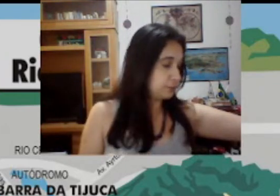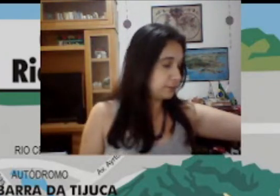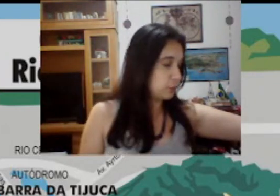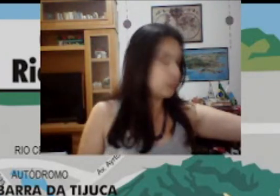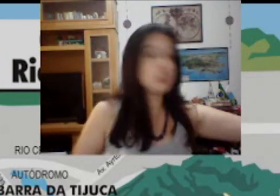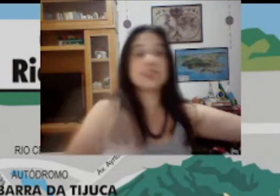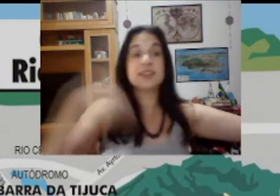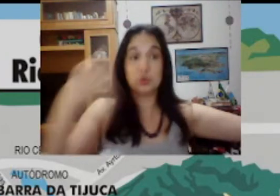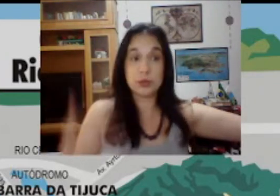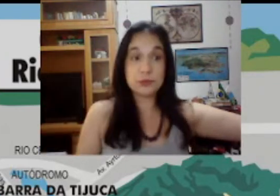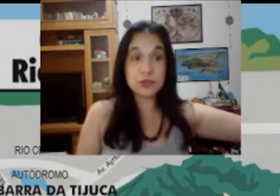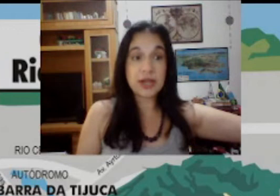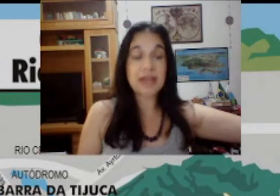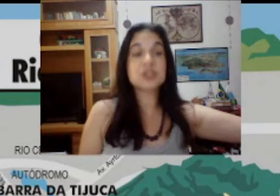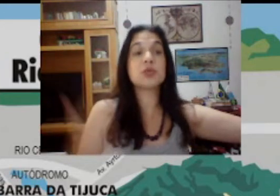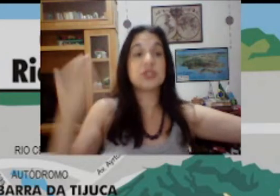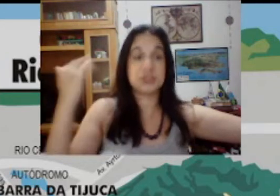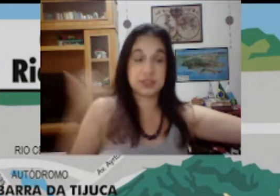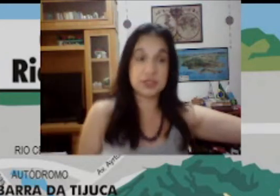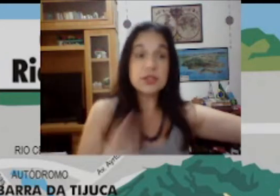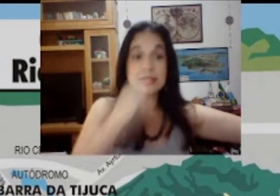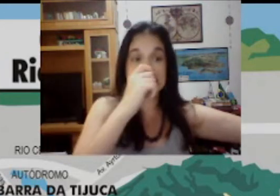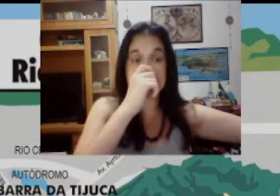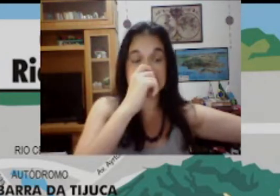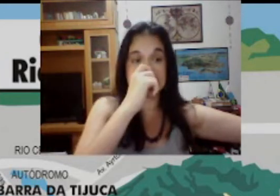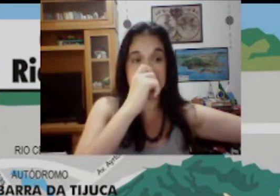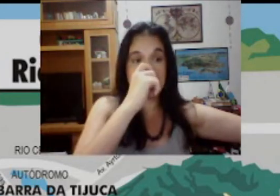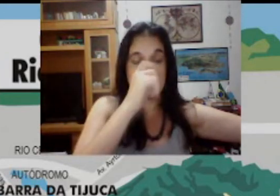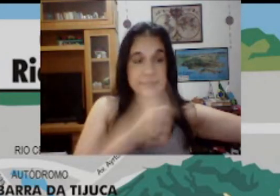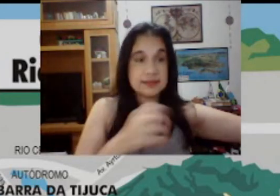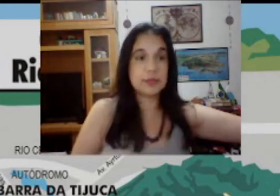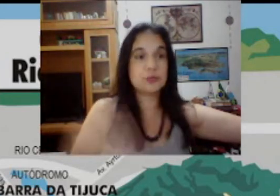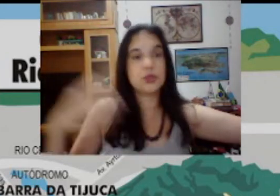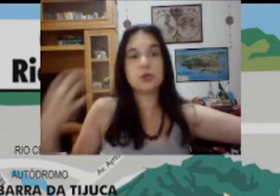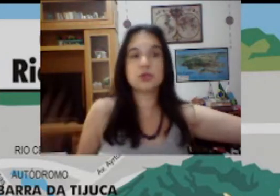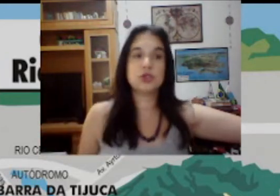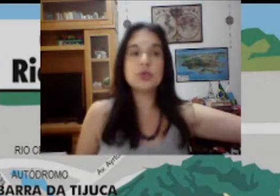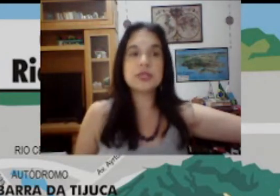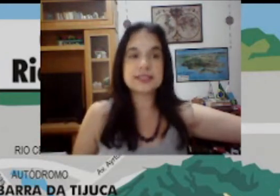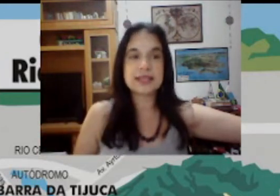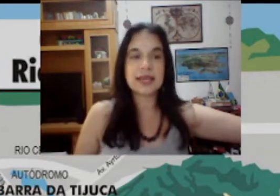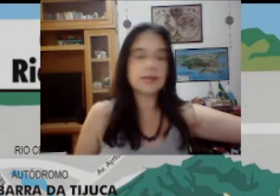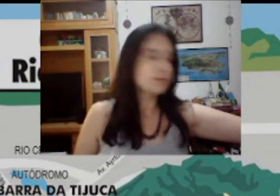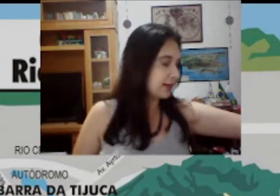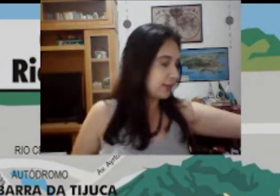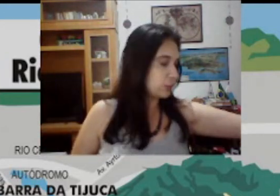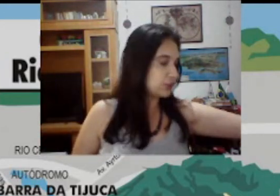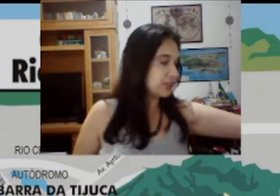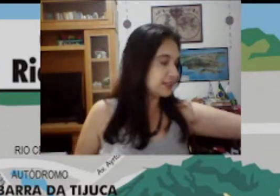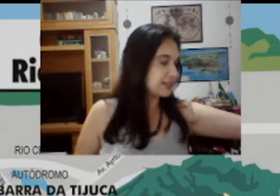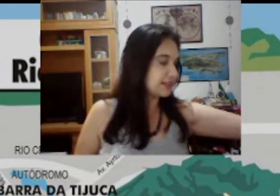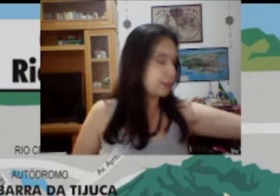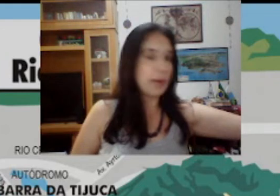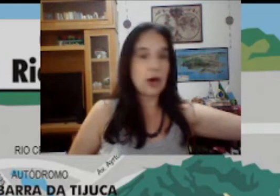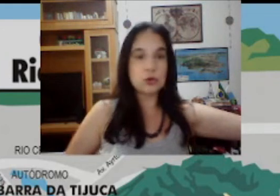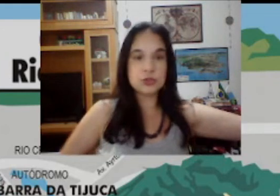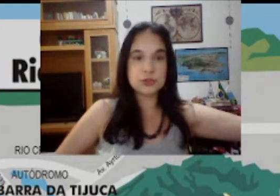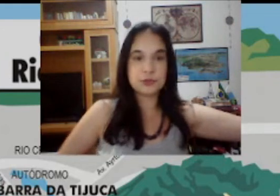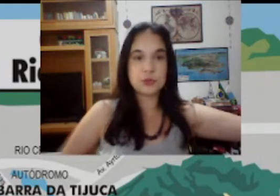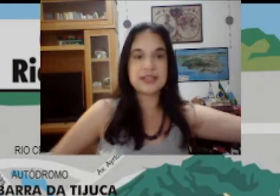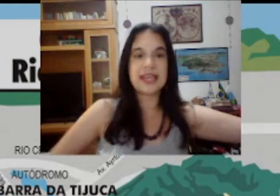Comprido, which is a river actually which still exists in the city of Rio to this day, and which is in the